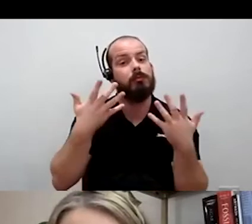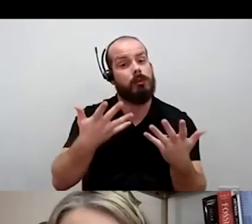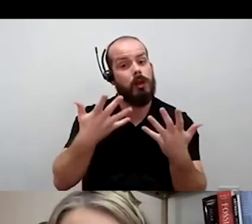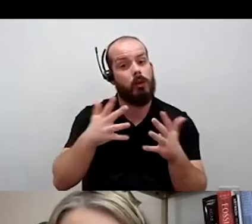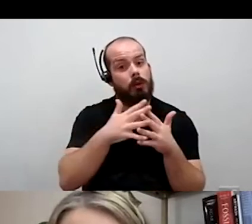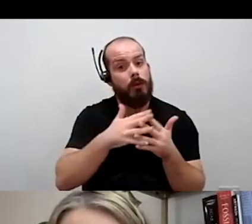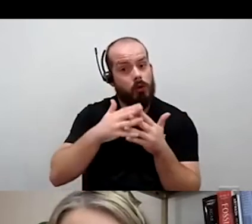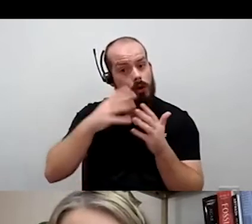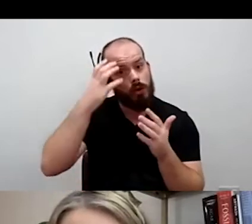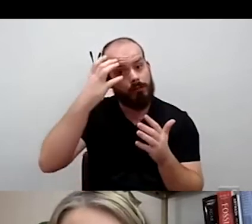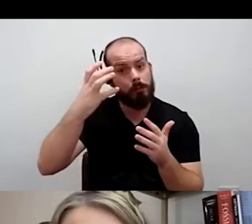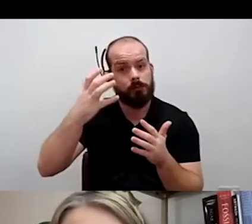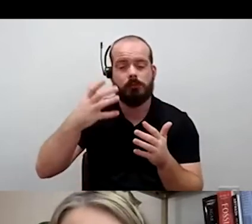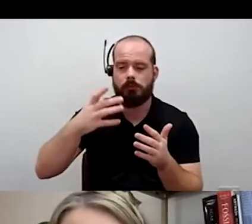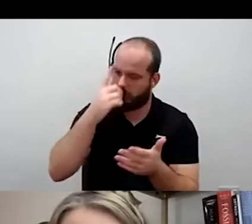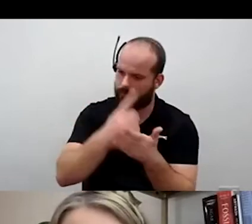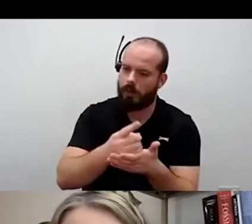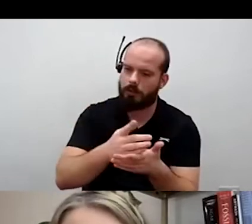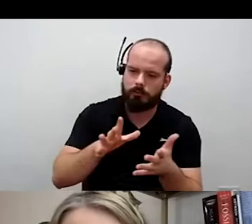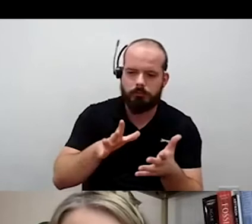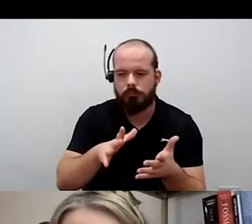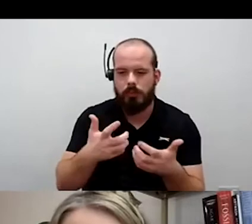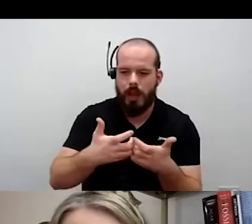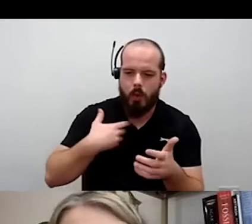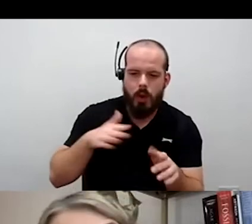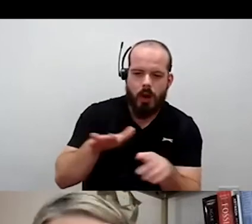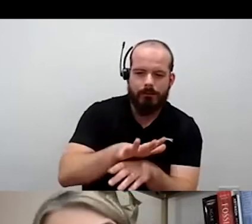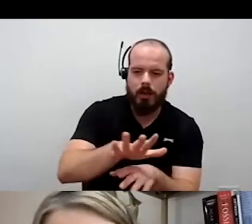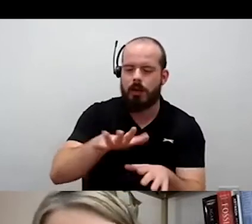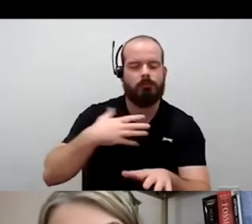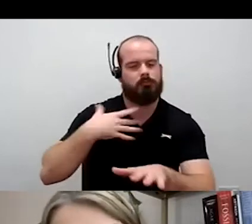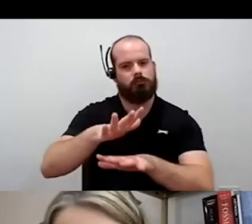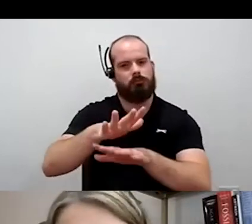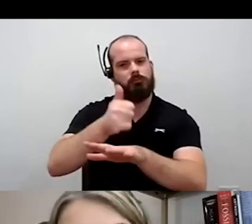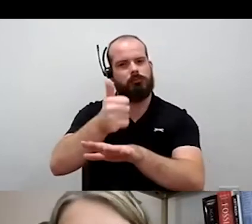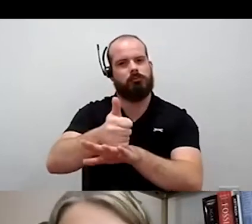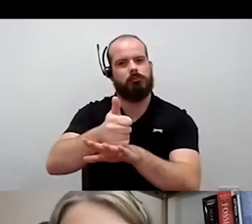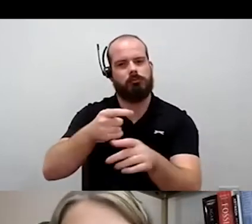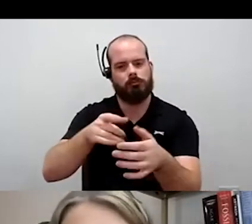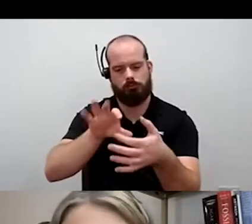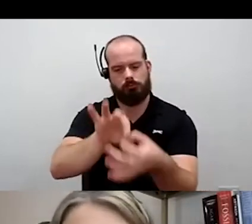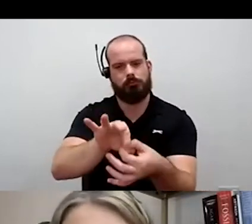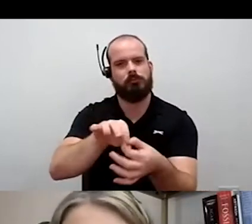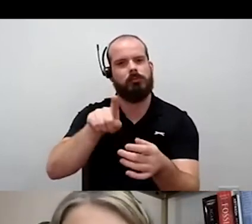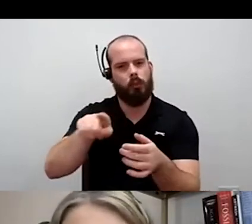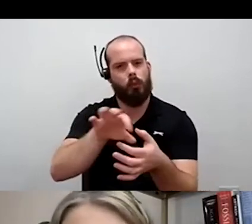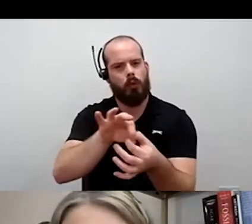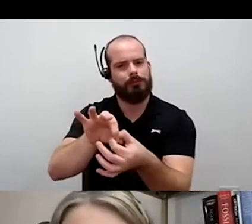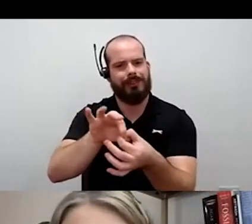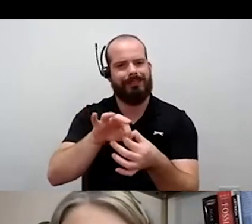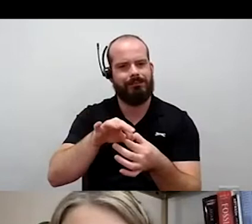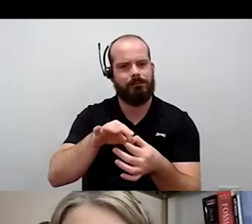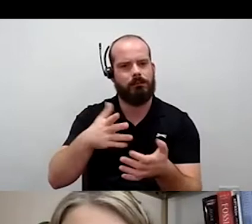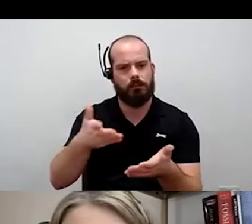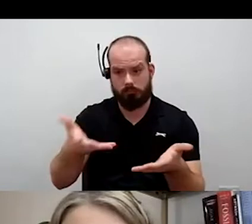supported farmers to set up cooperatives to electrify the countryside, and they still exist. They're quite conservative. They